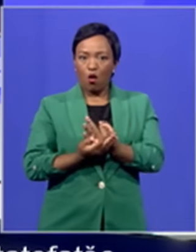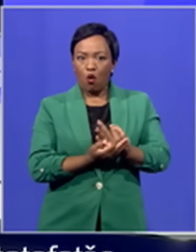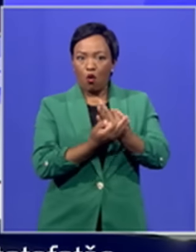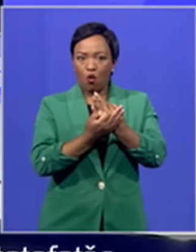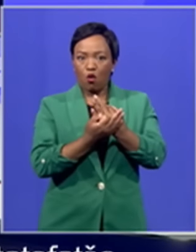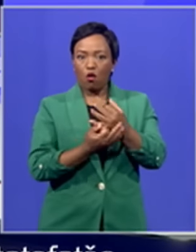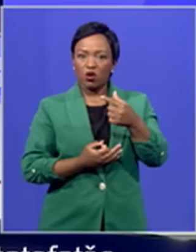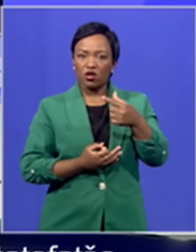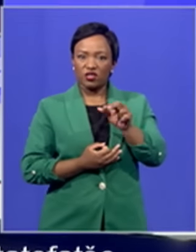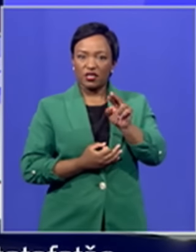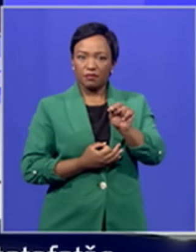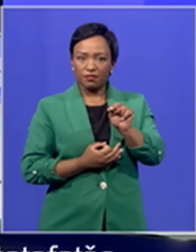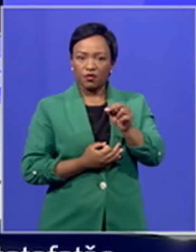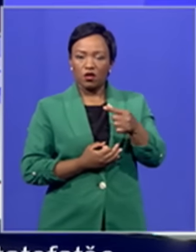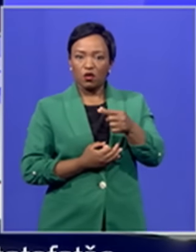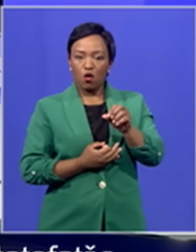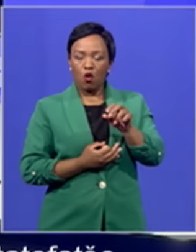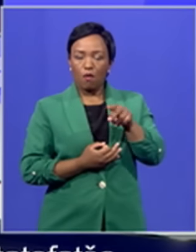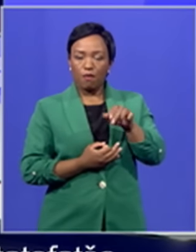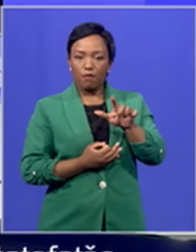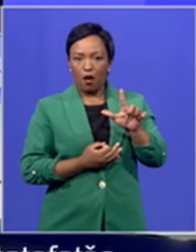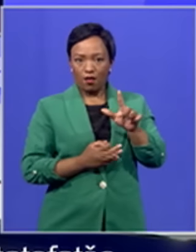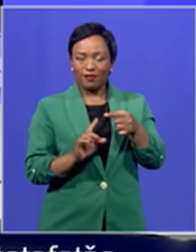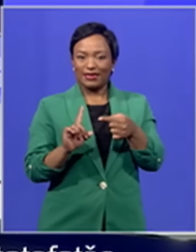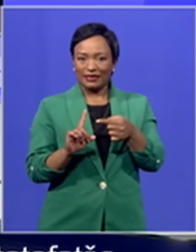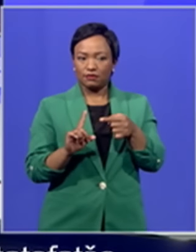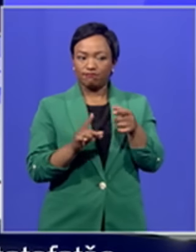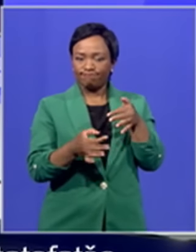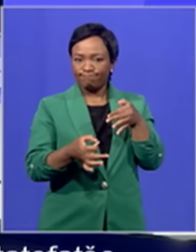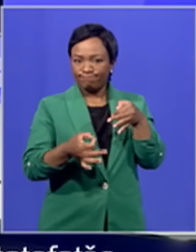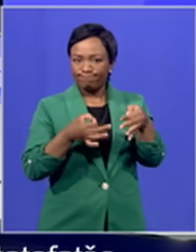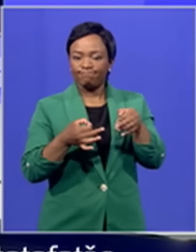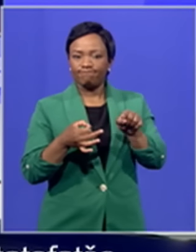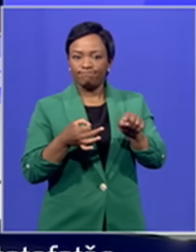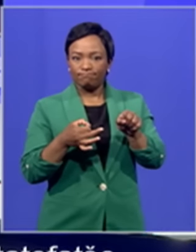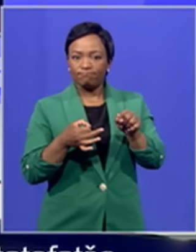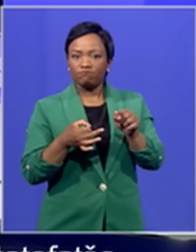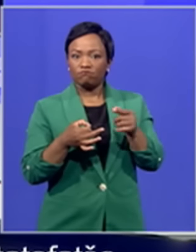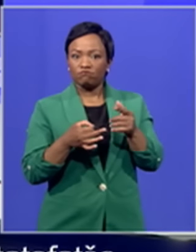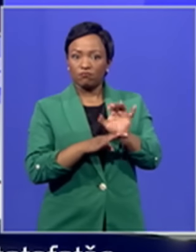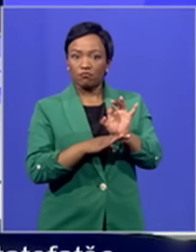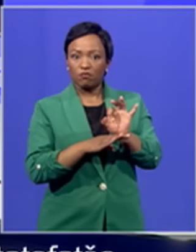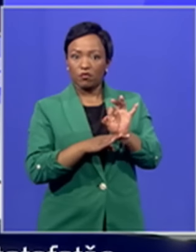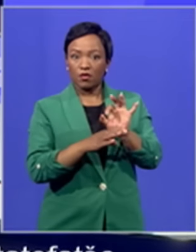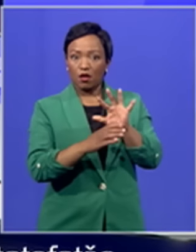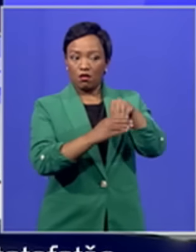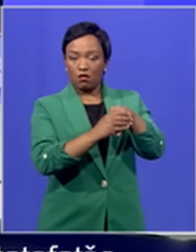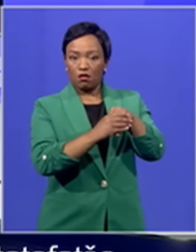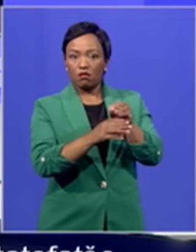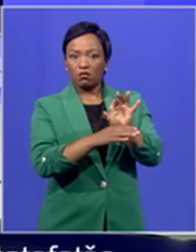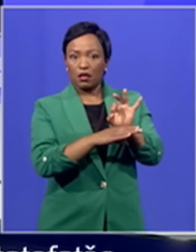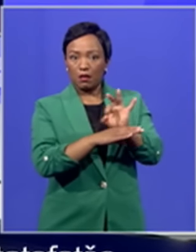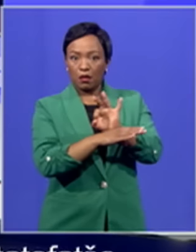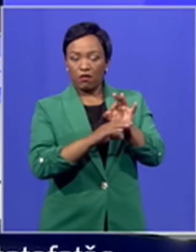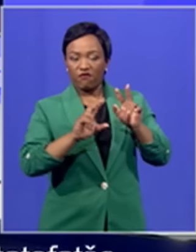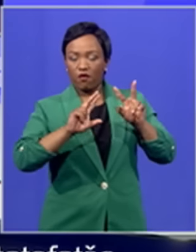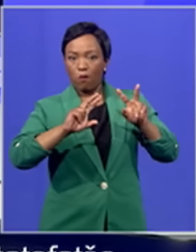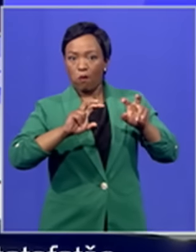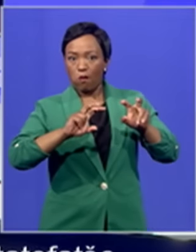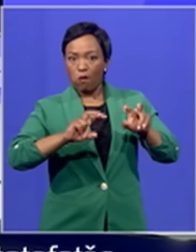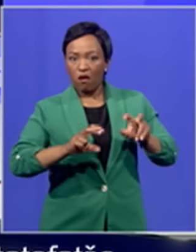Majoro General Copal Govender yo e abego e le morulaganyi wa bosetšhaba dinyakišišong tša